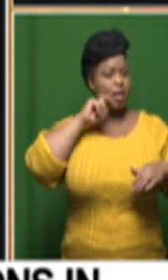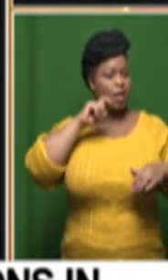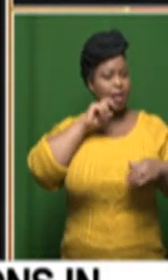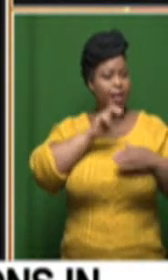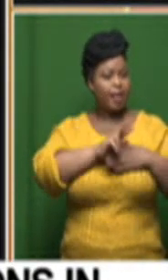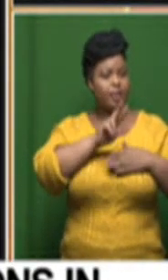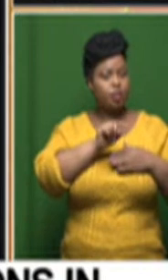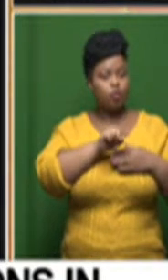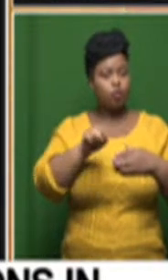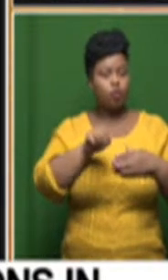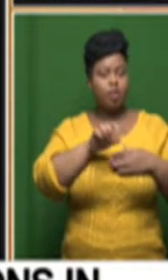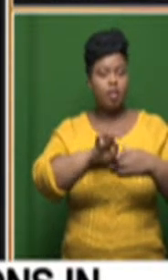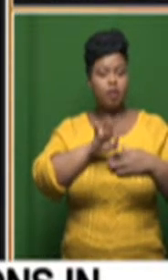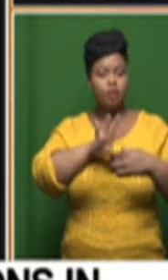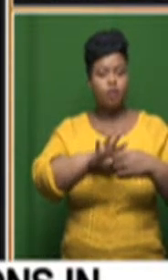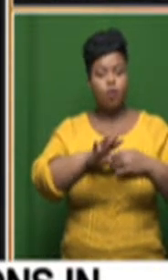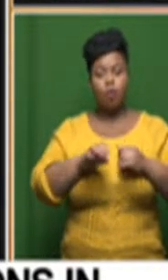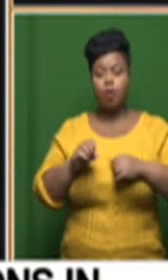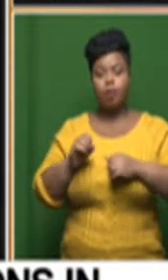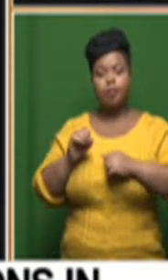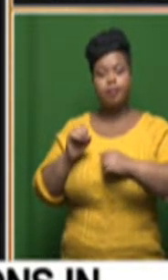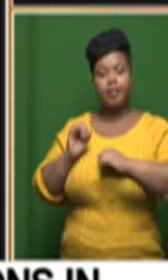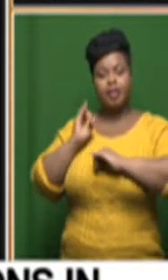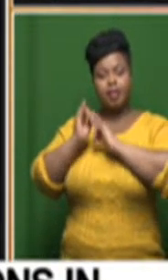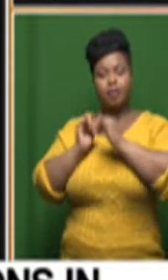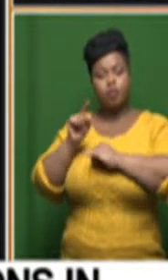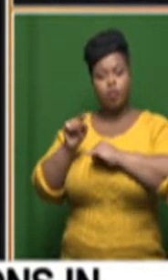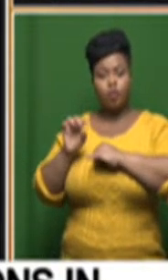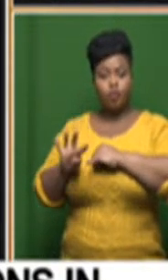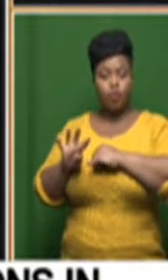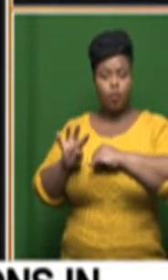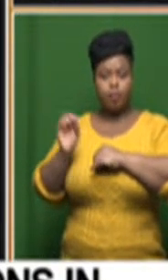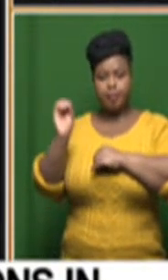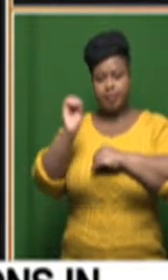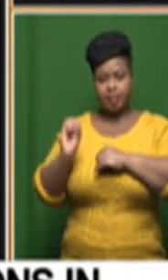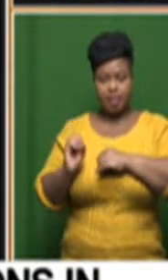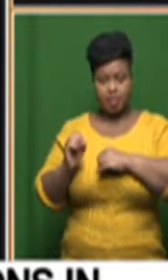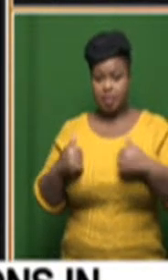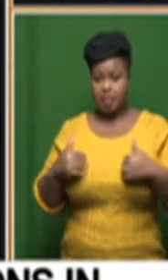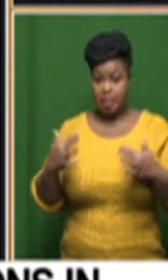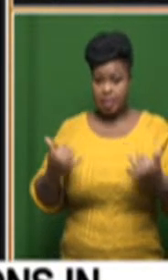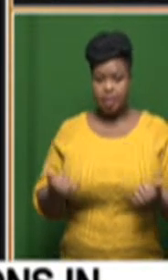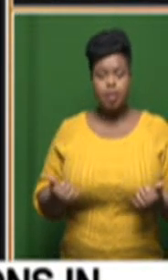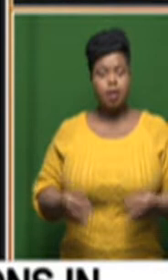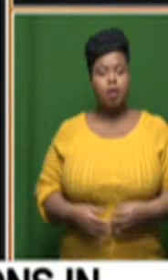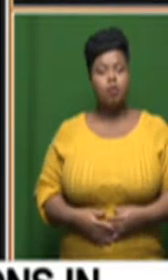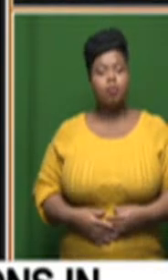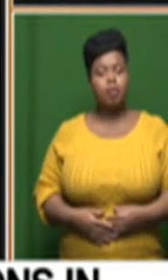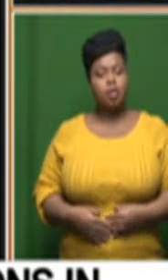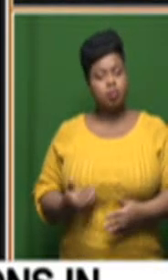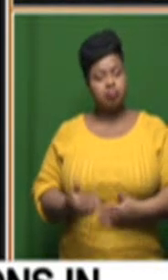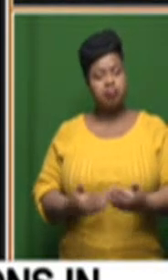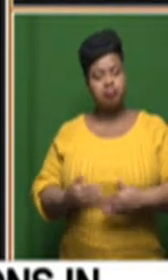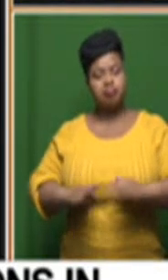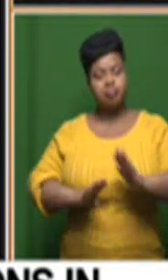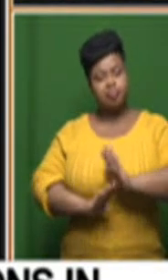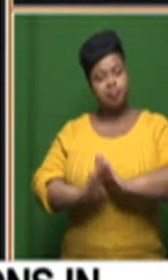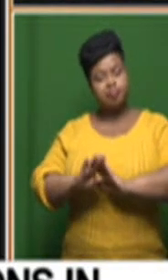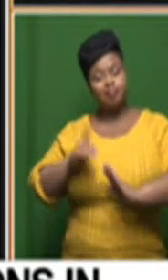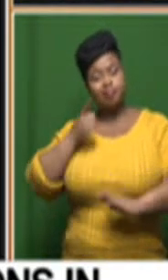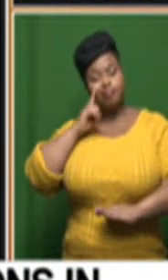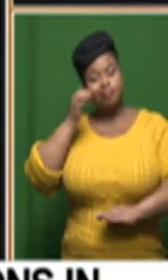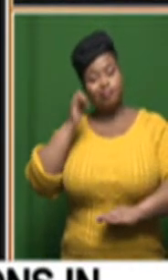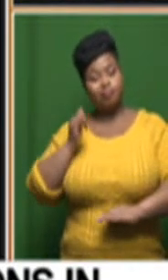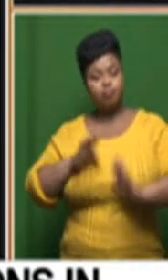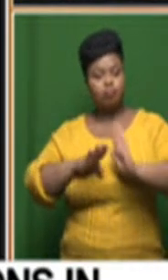of age is at 11.4%. They just started now, and we are in the process of checking